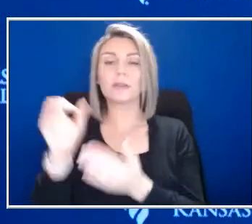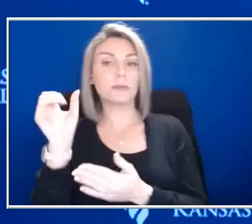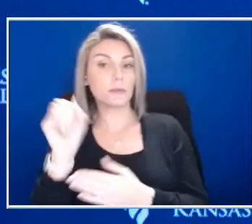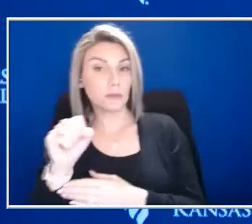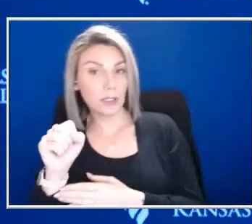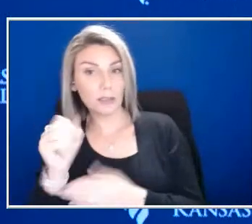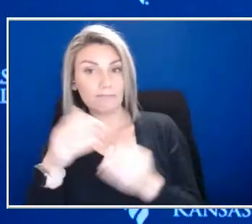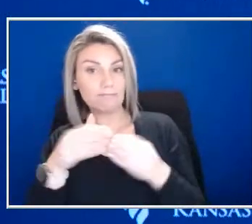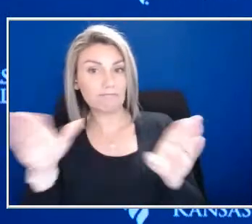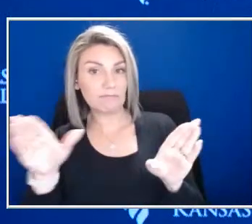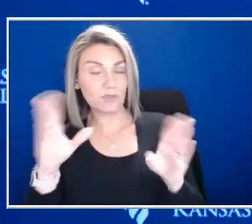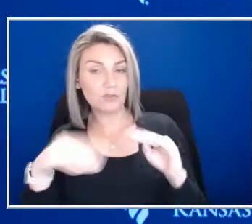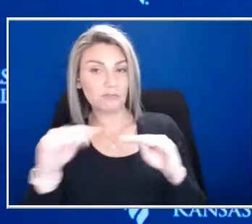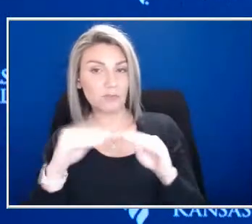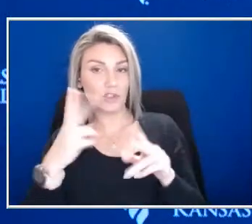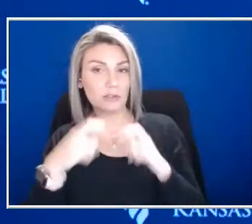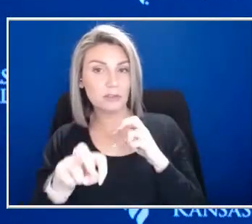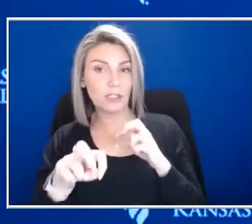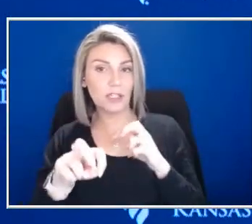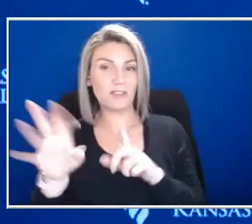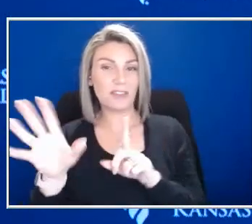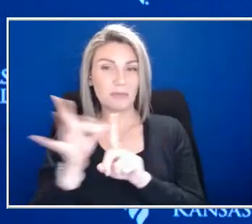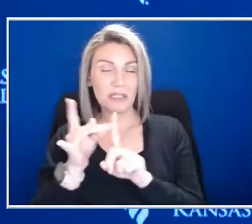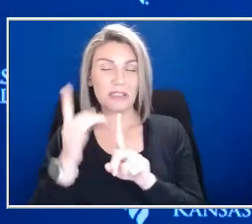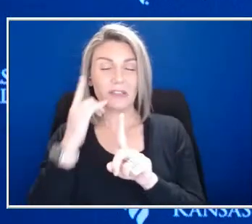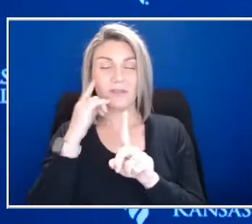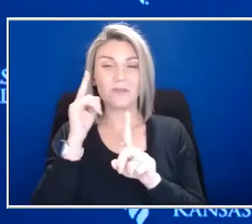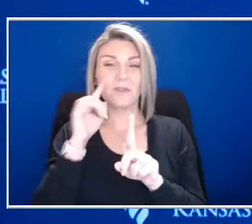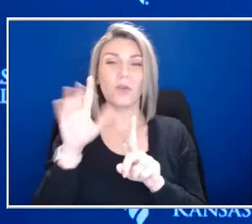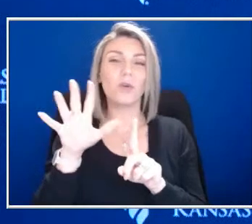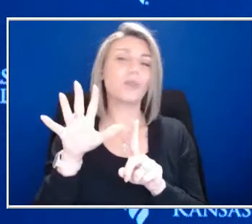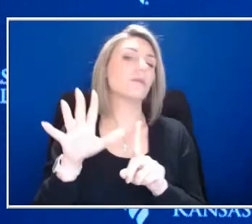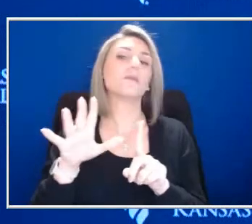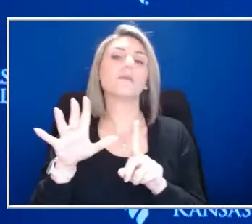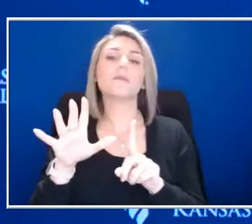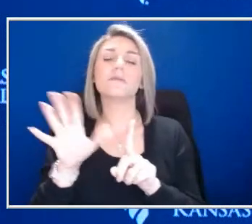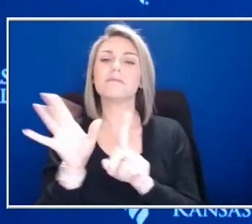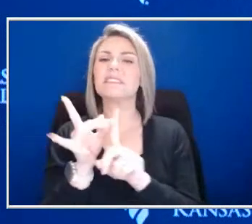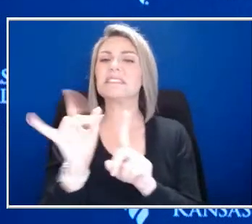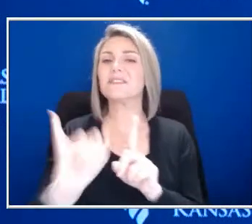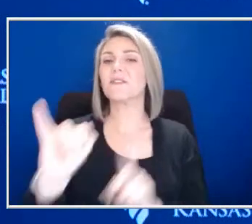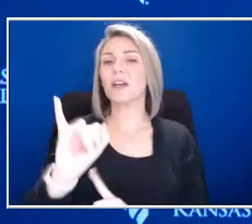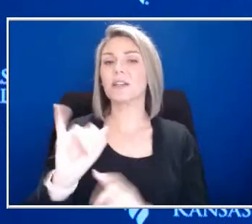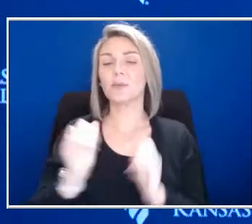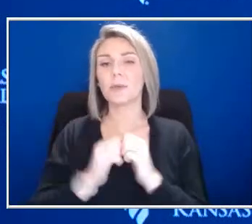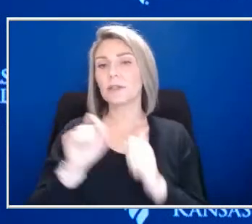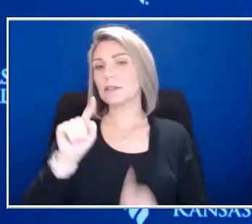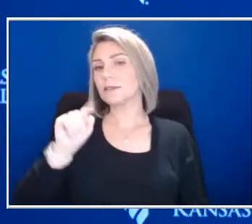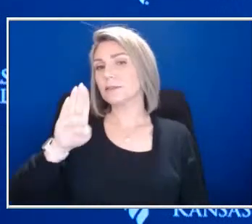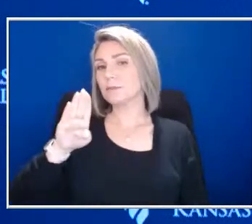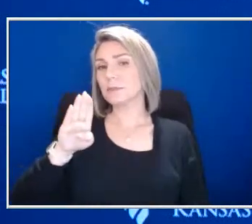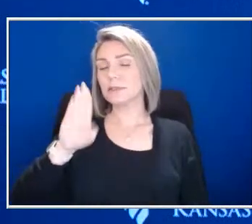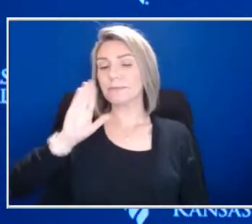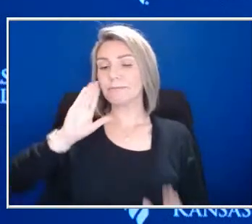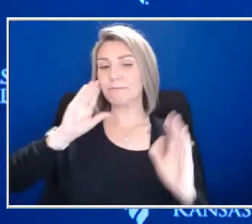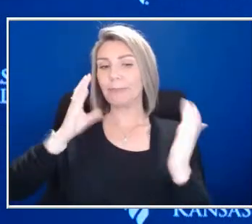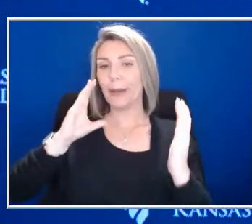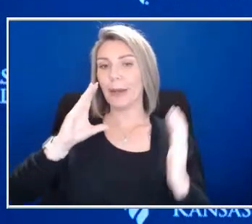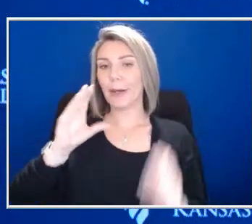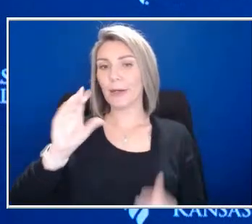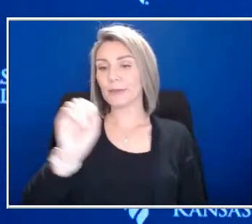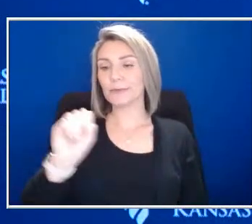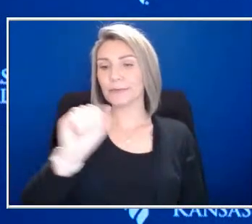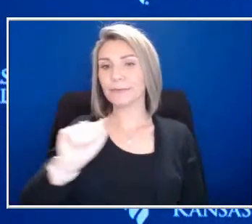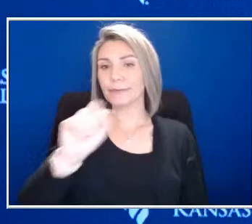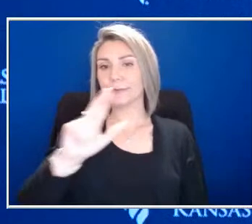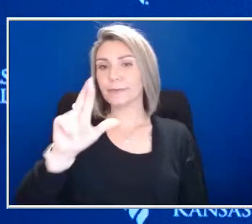generally more difficult to get, certainly more difficult to get infected with tuberculosis compared to SARS-CoV-2. But I